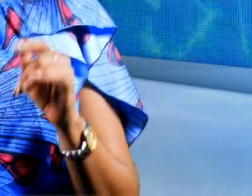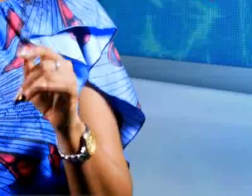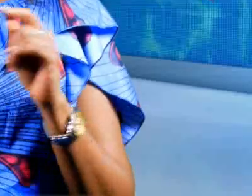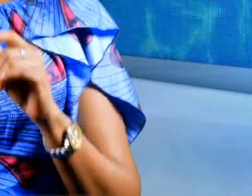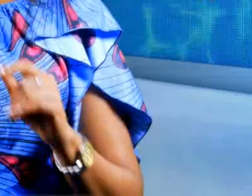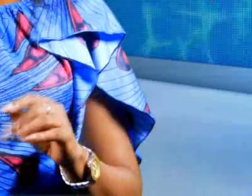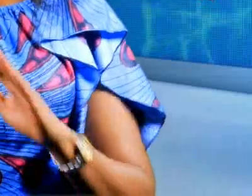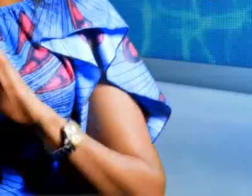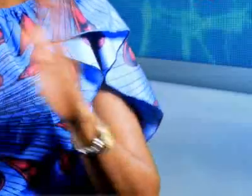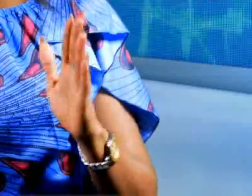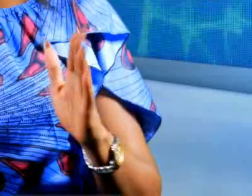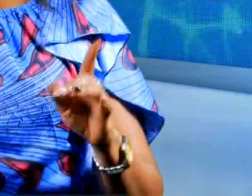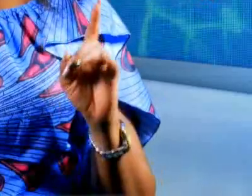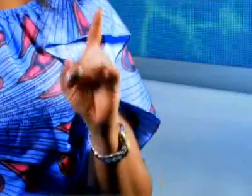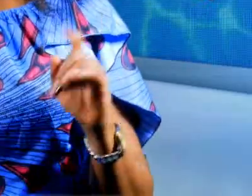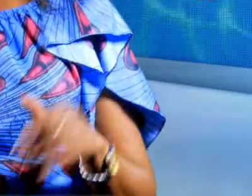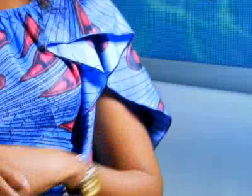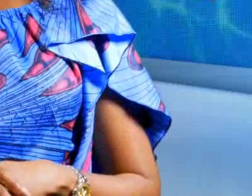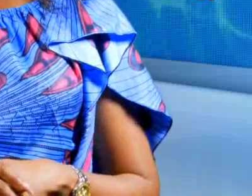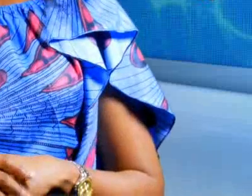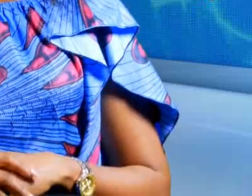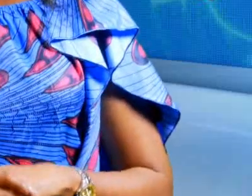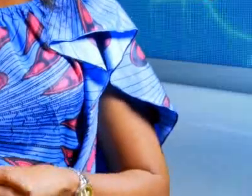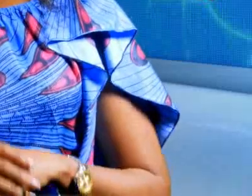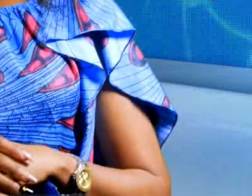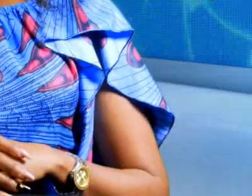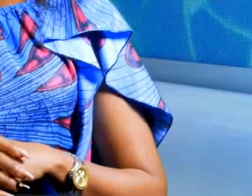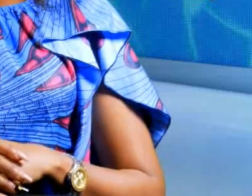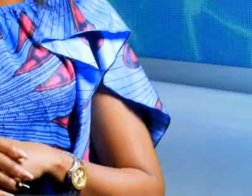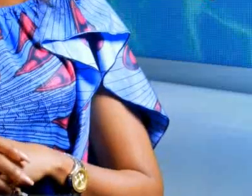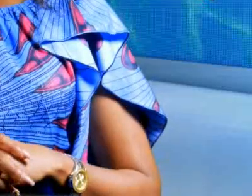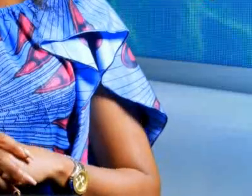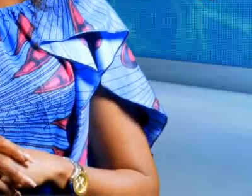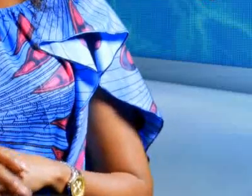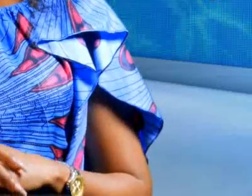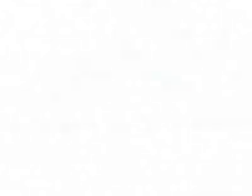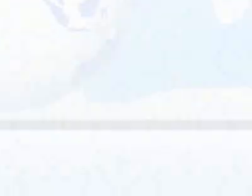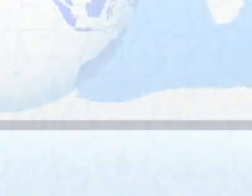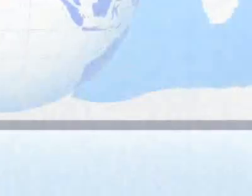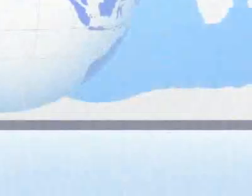Justice is a social need and a right for everyone. NAPTIP events will be on shortly.